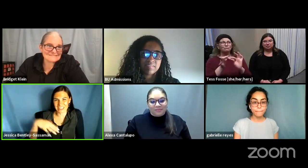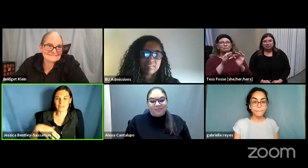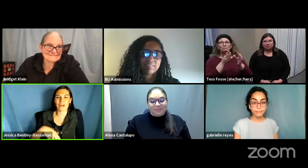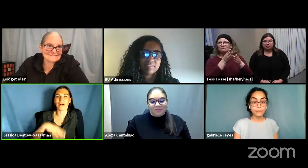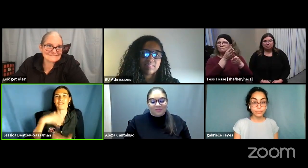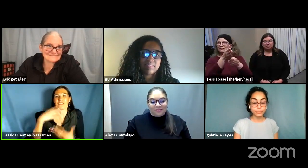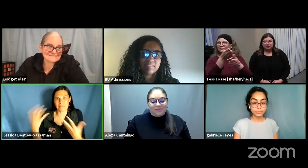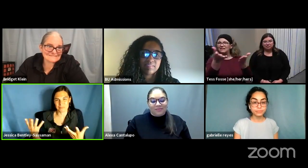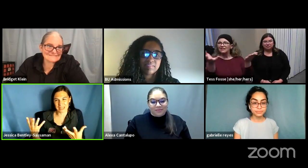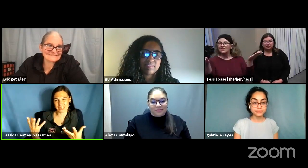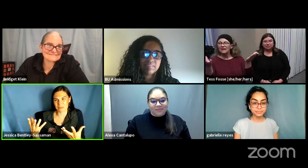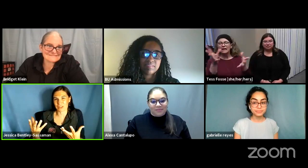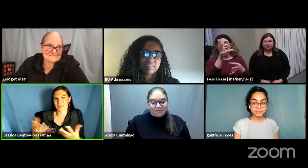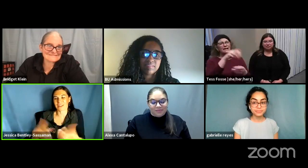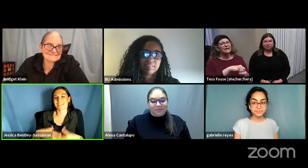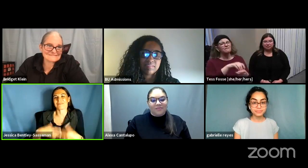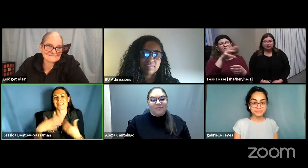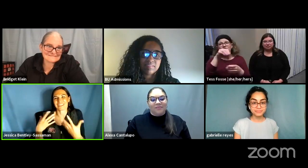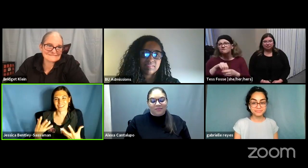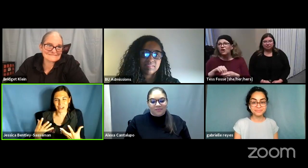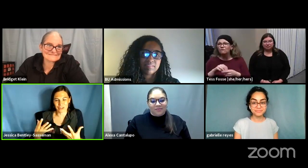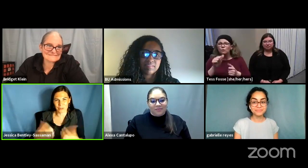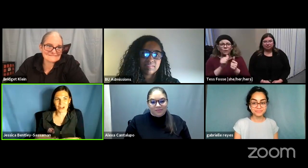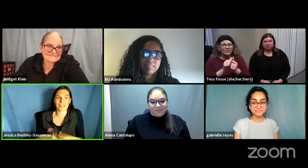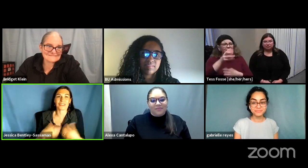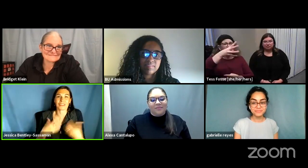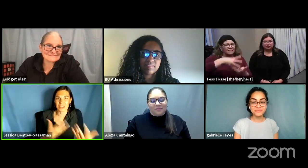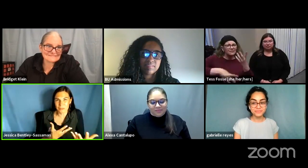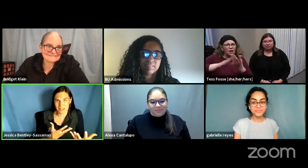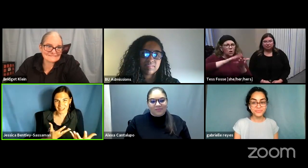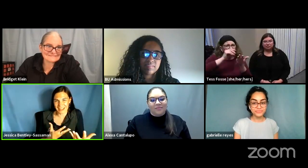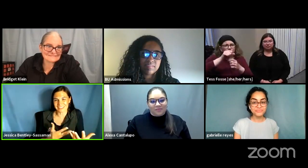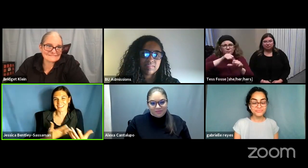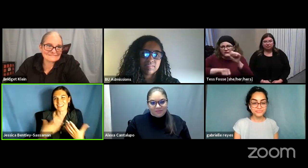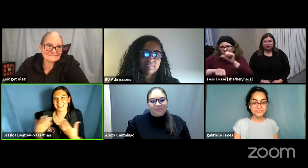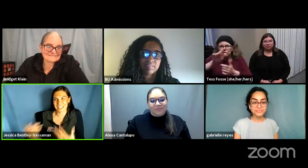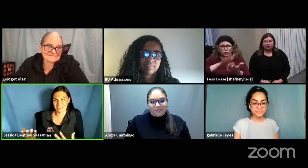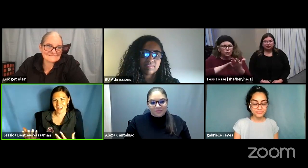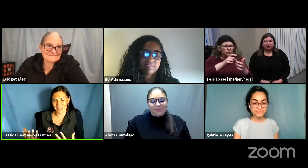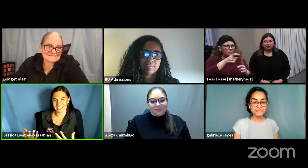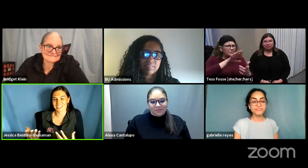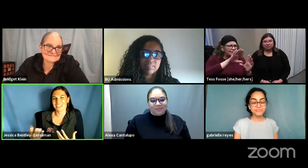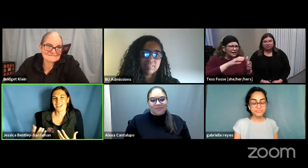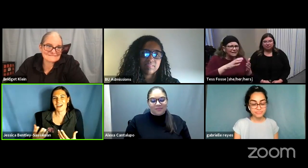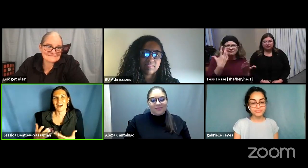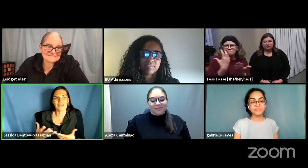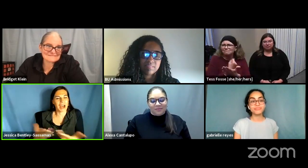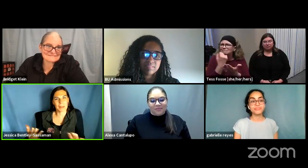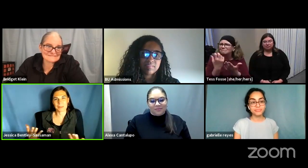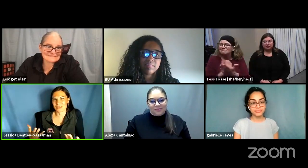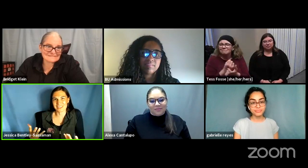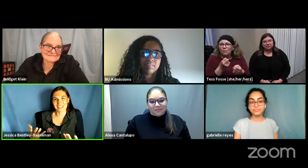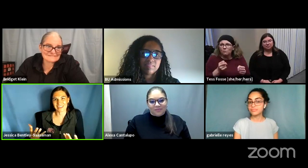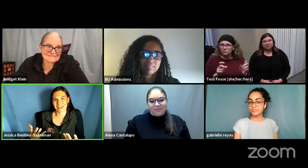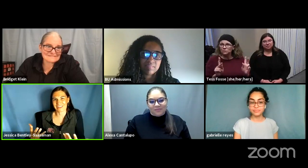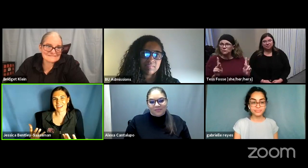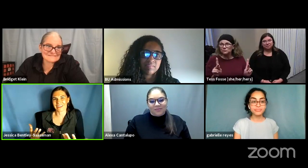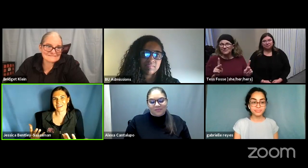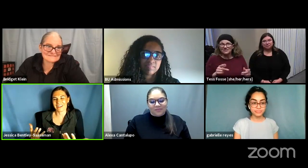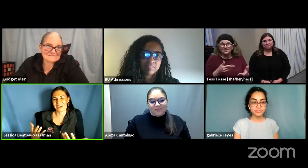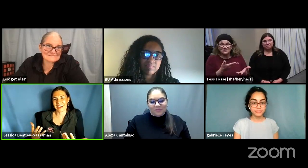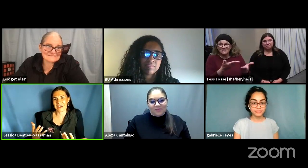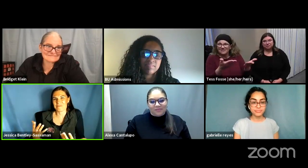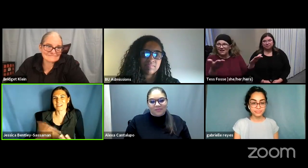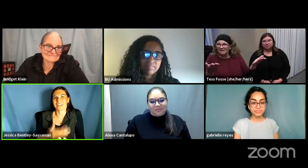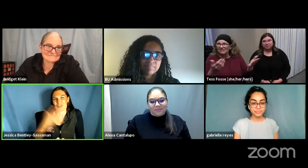So getting involved, being with your classmates, learning from one another, learning from the classes, taking advantage of the opportunities that are out